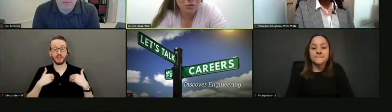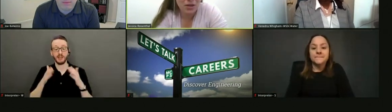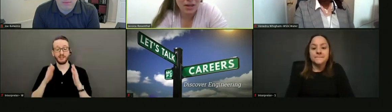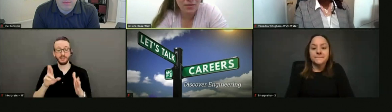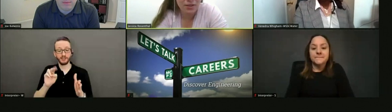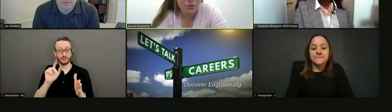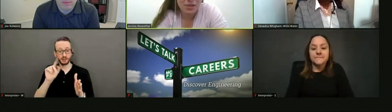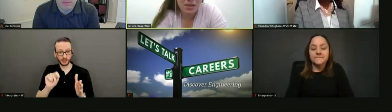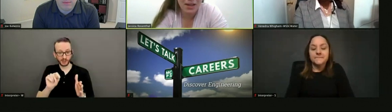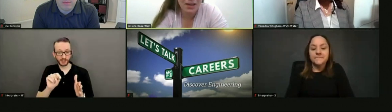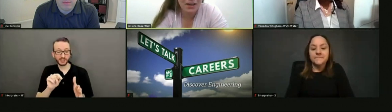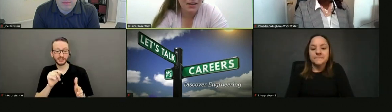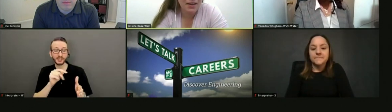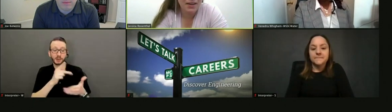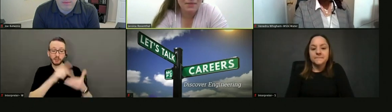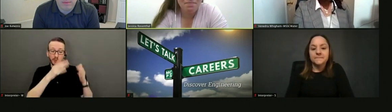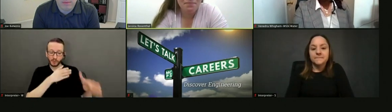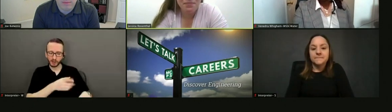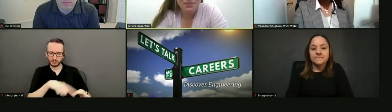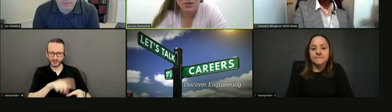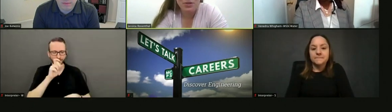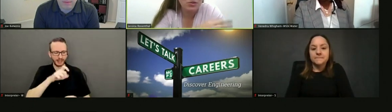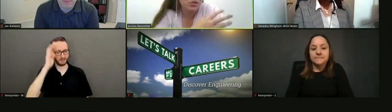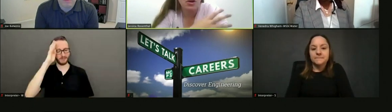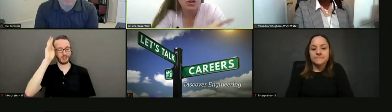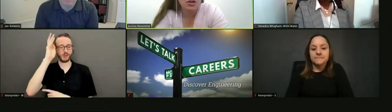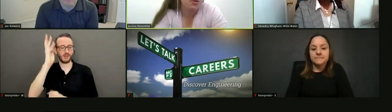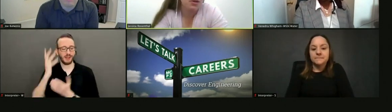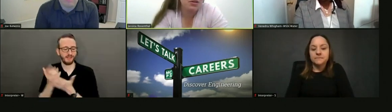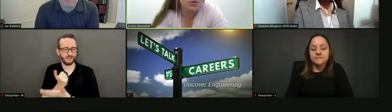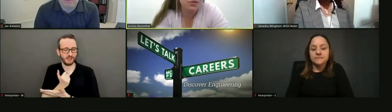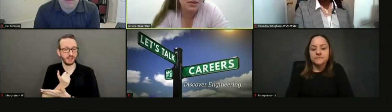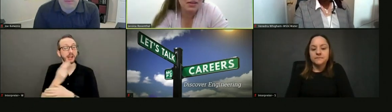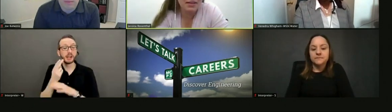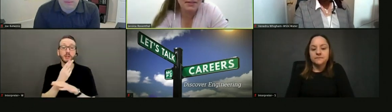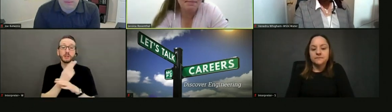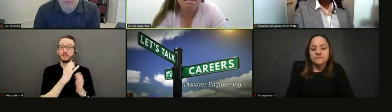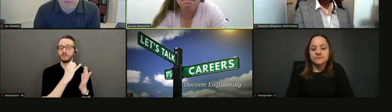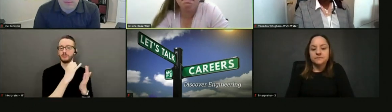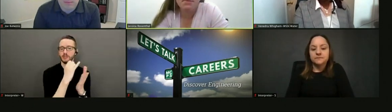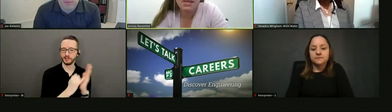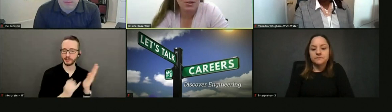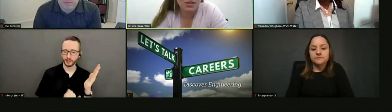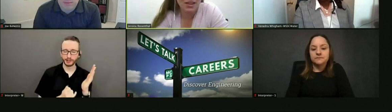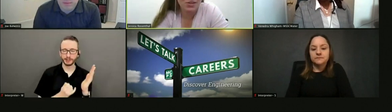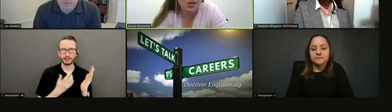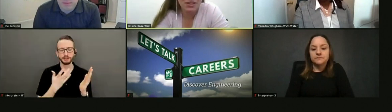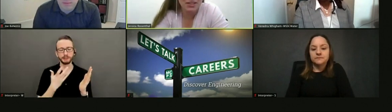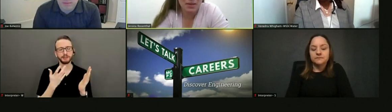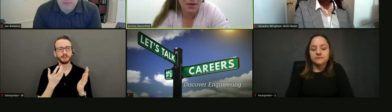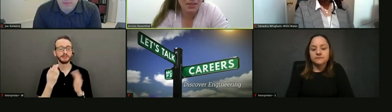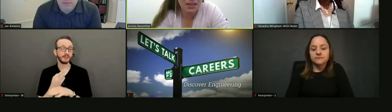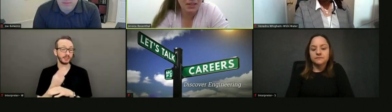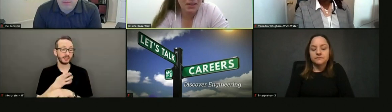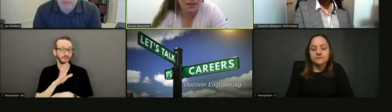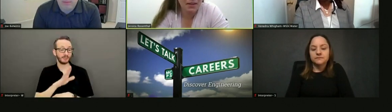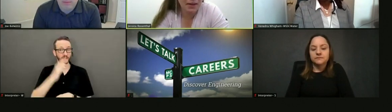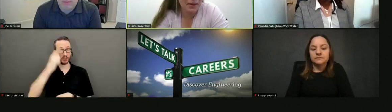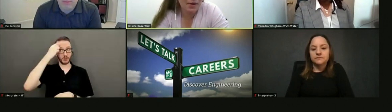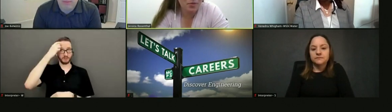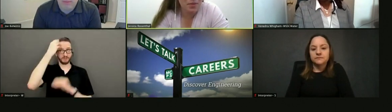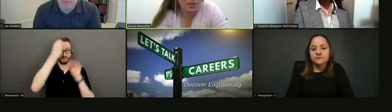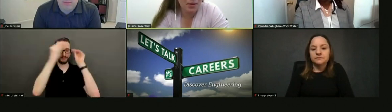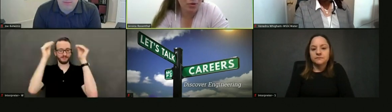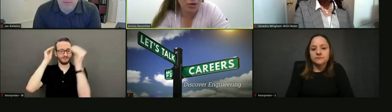programmers need to be creative and use that, use art or use, use like your artistic mindset